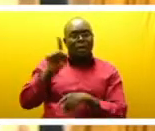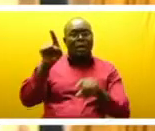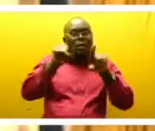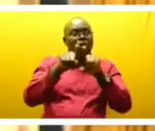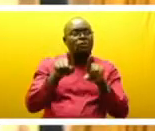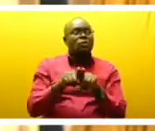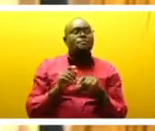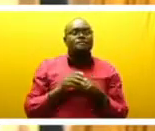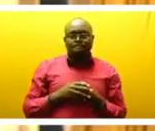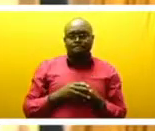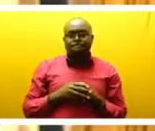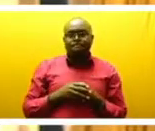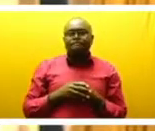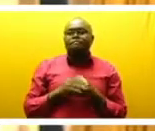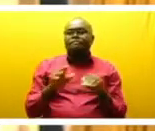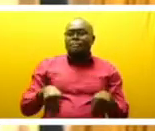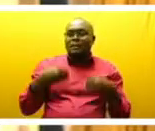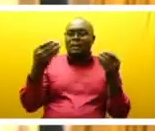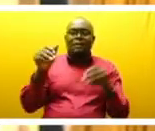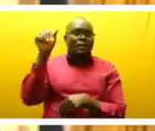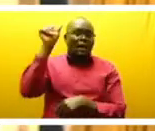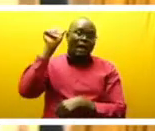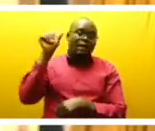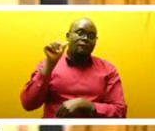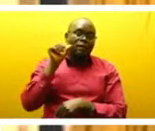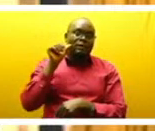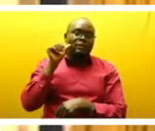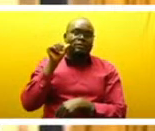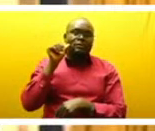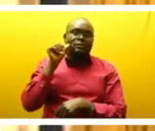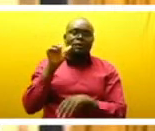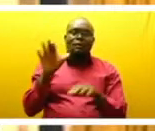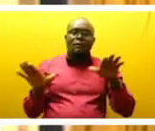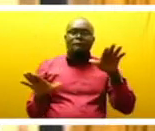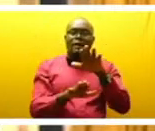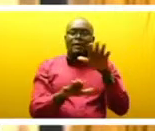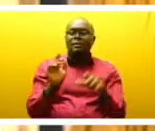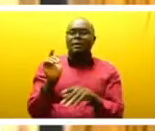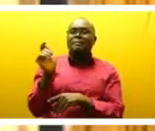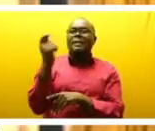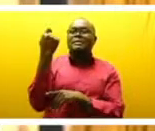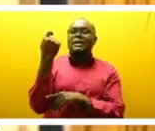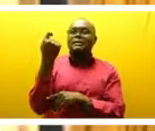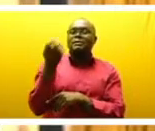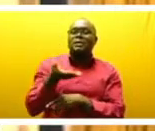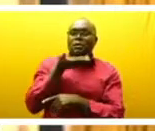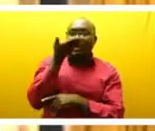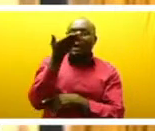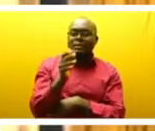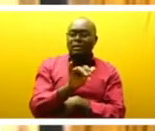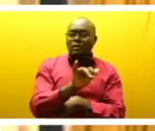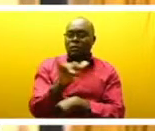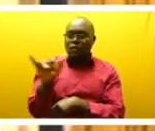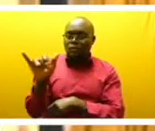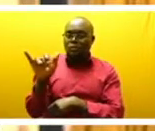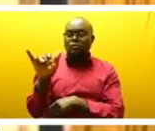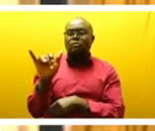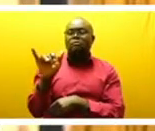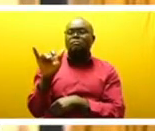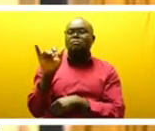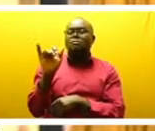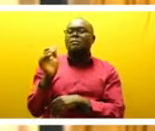permitted the advocates for His Excellency the Vice President to respond to the application